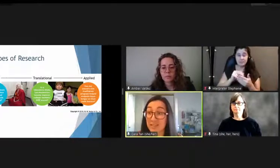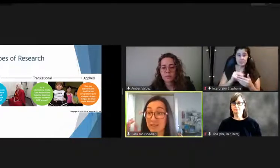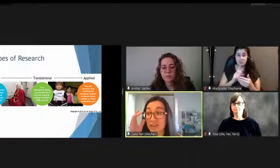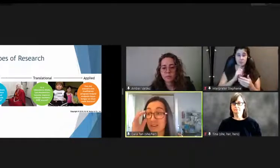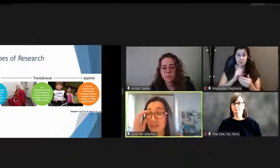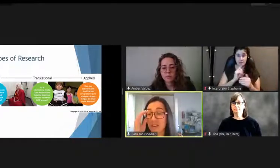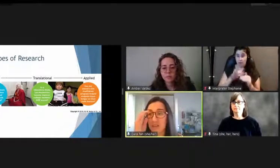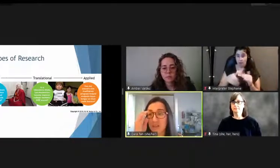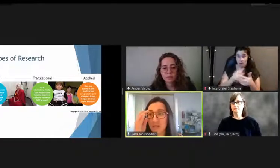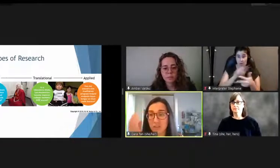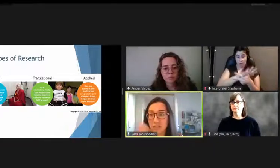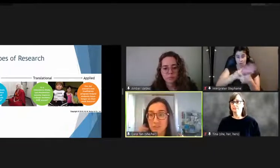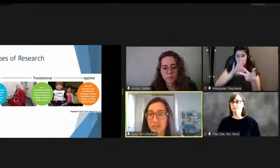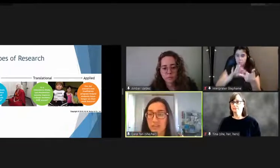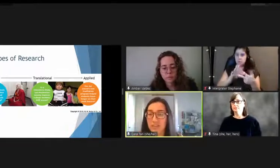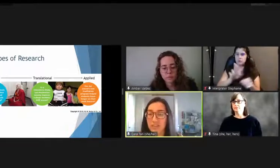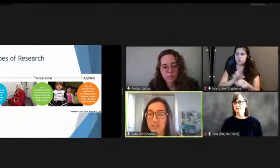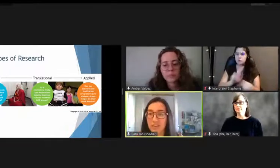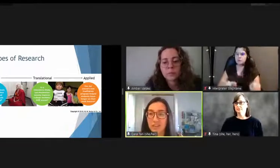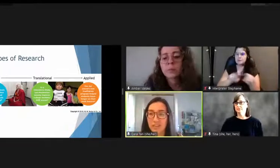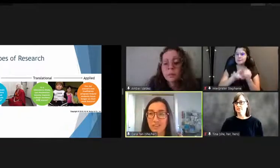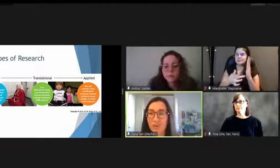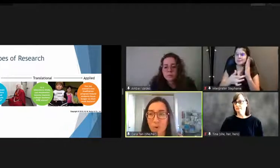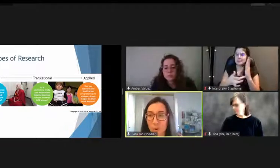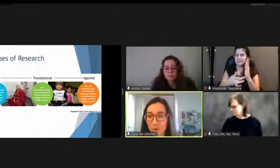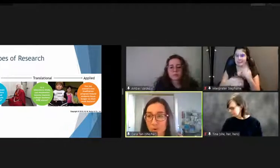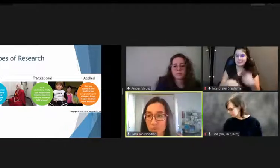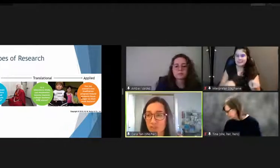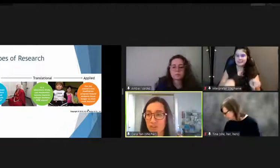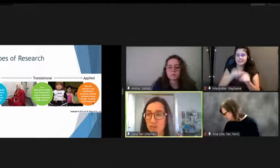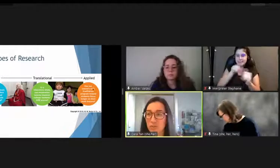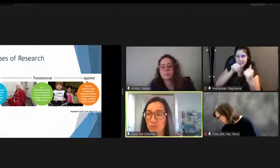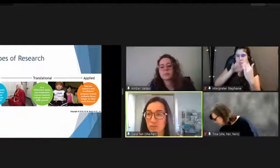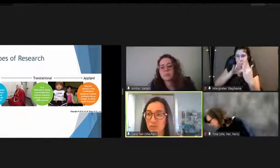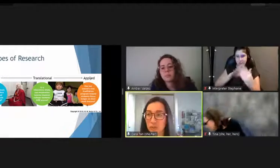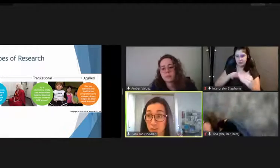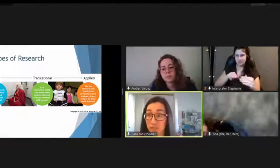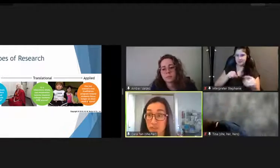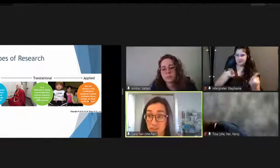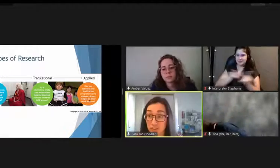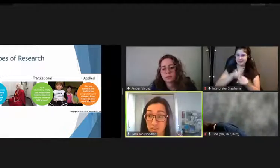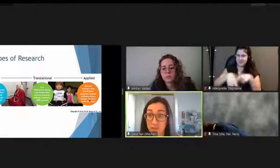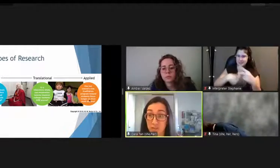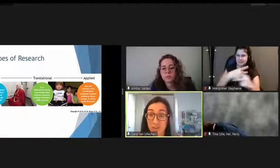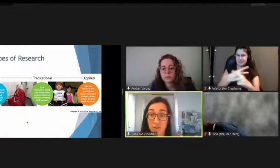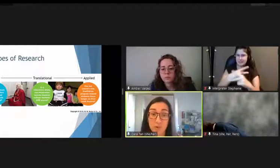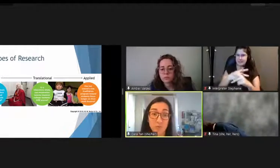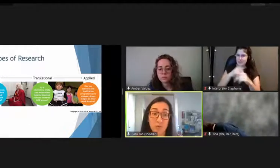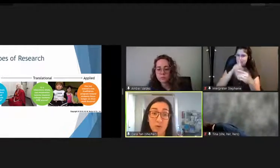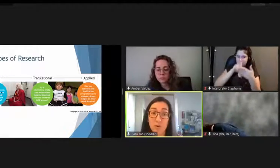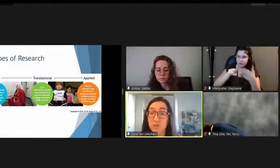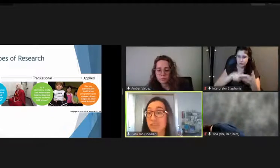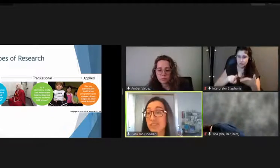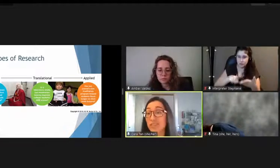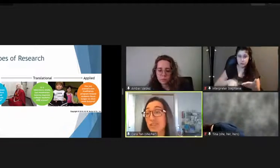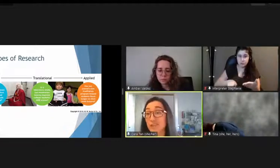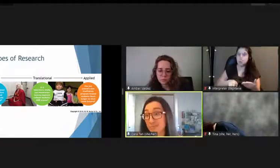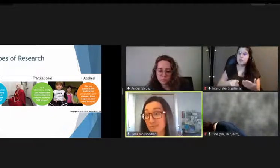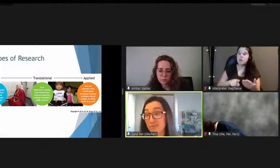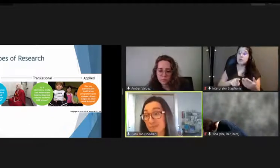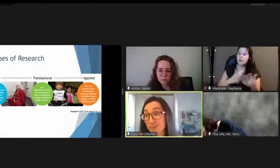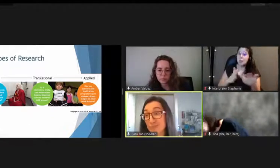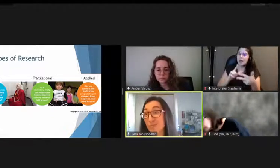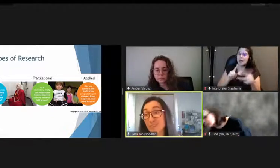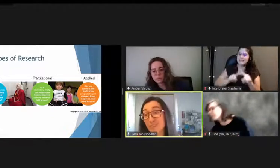technique. The difference is the goal to inform decision, or is the goal just to